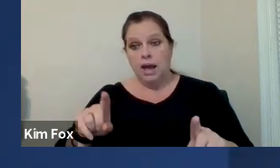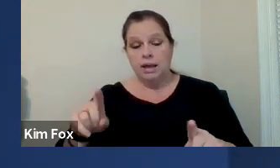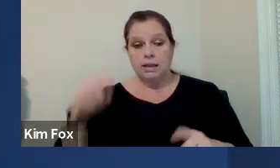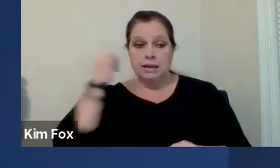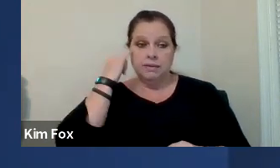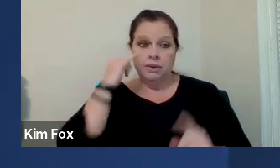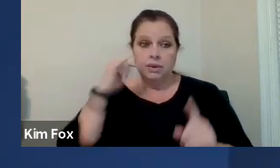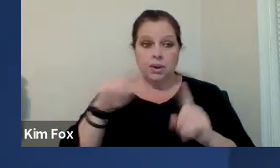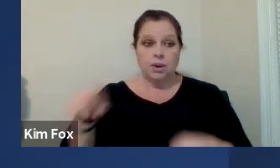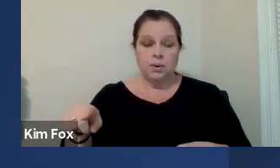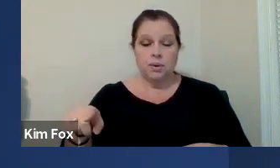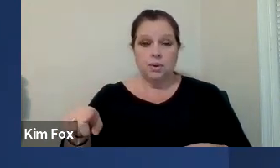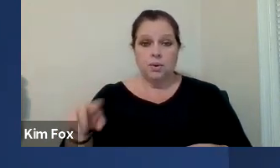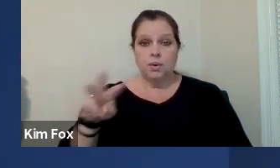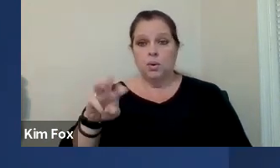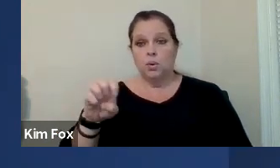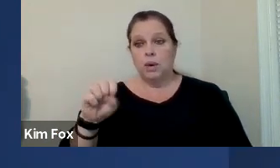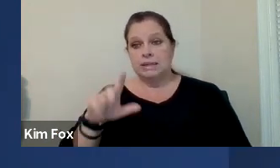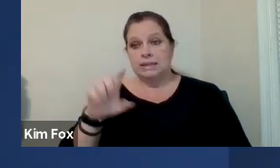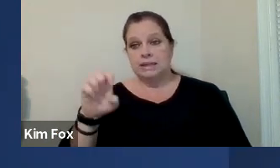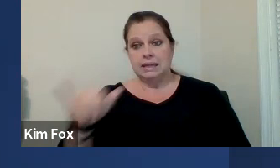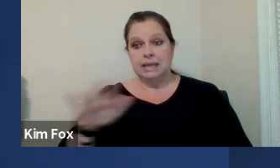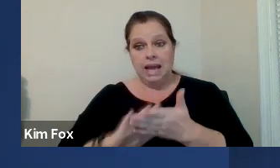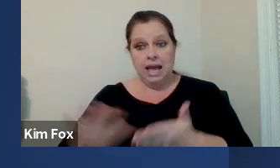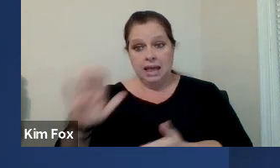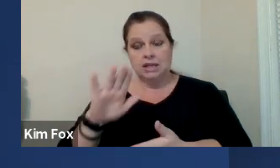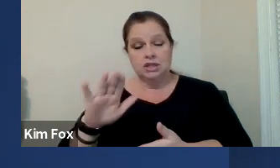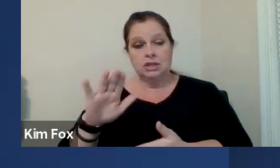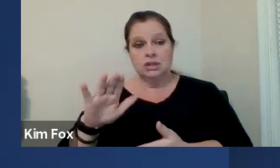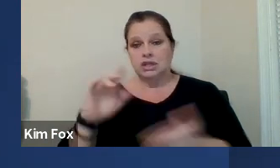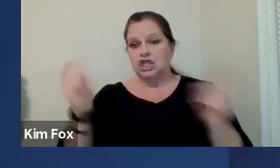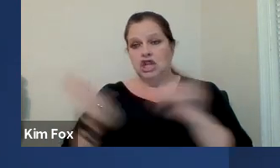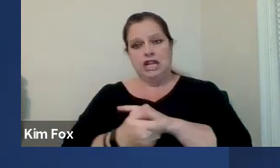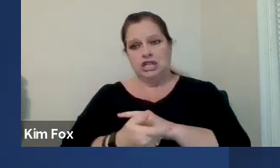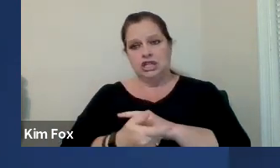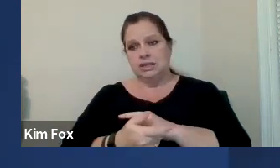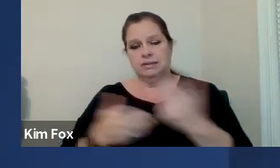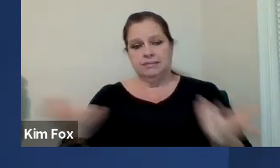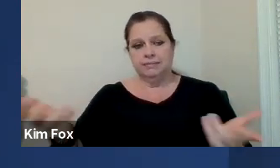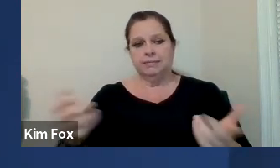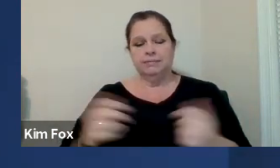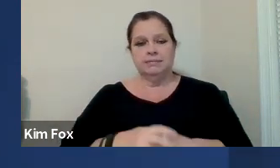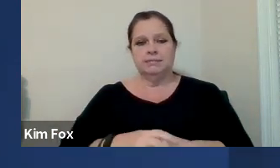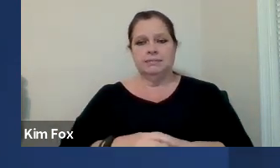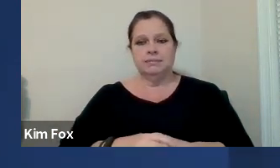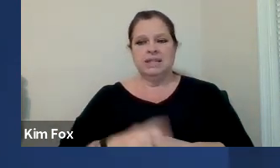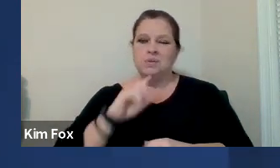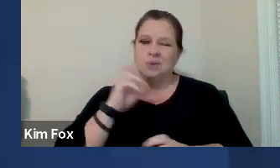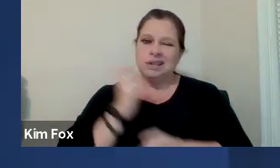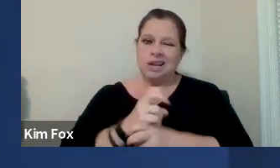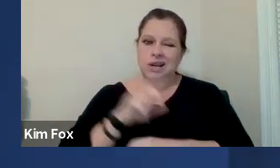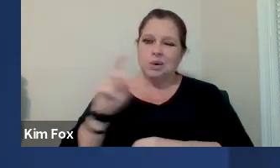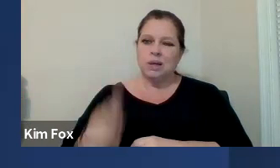to the Wesley College, it changes. So that's just a really tricky question